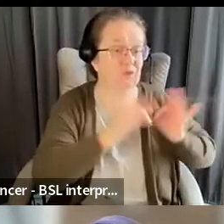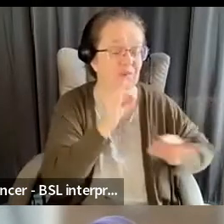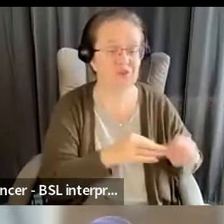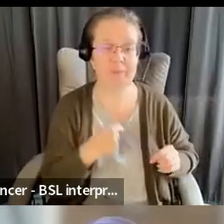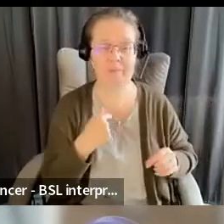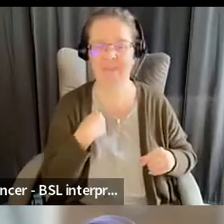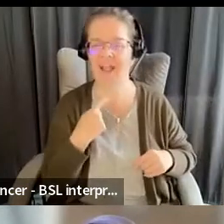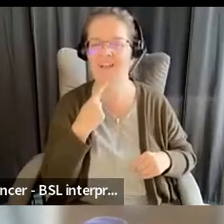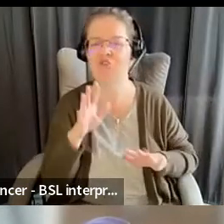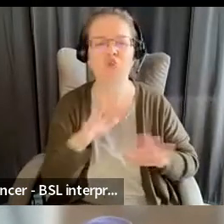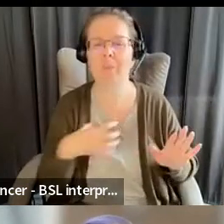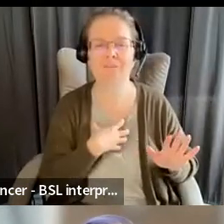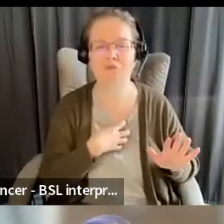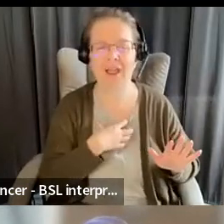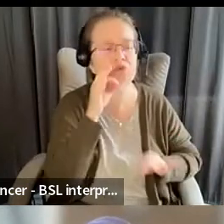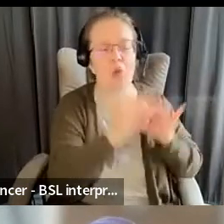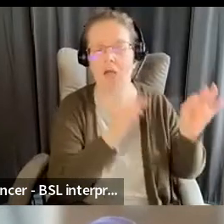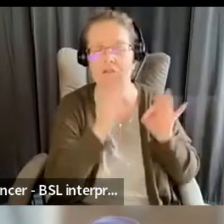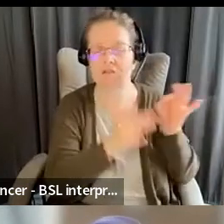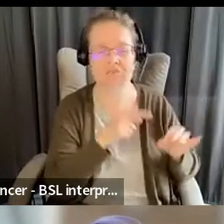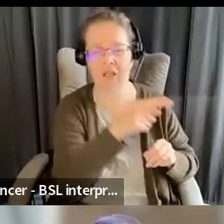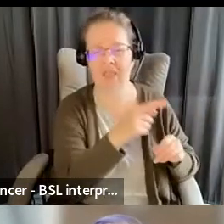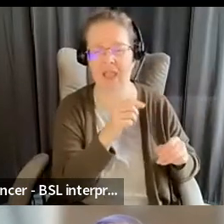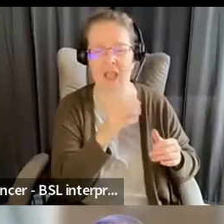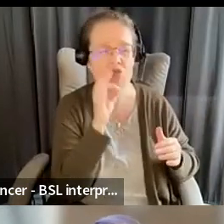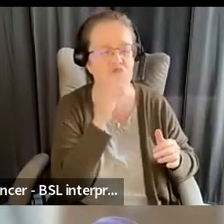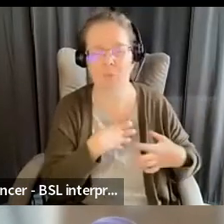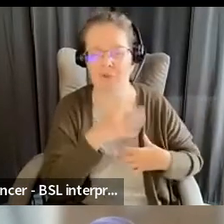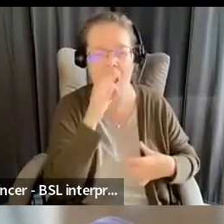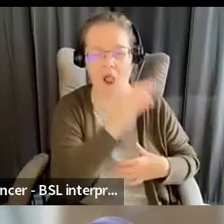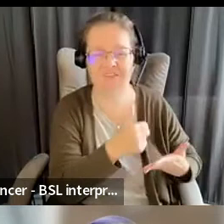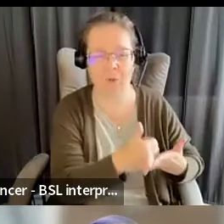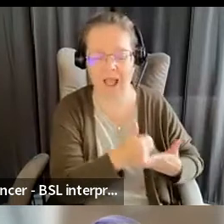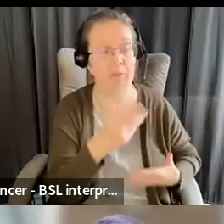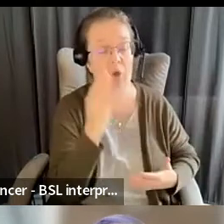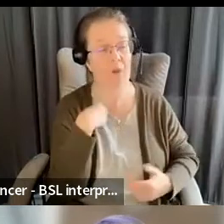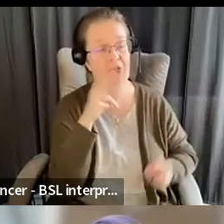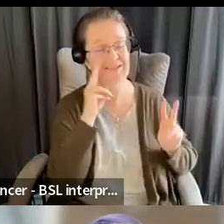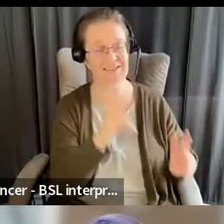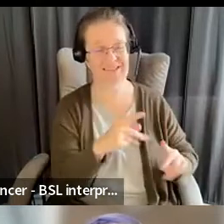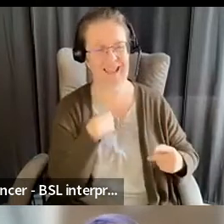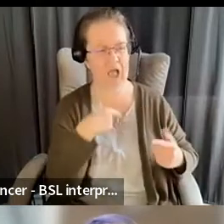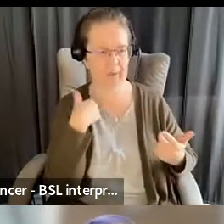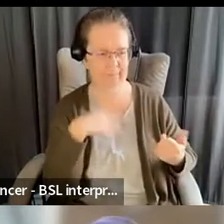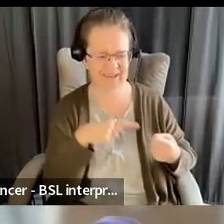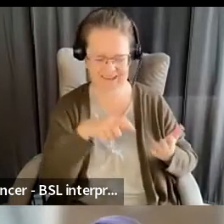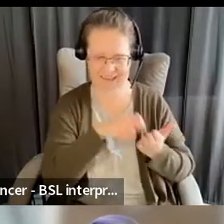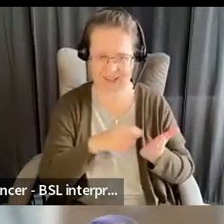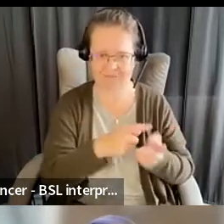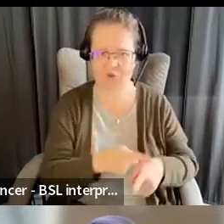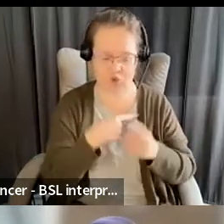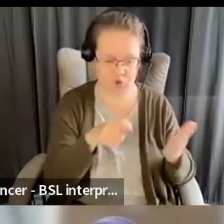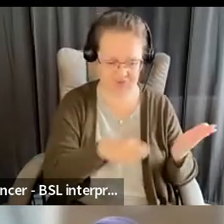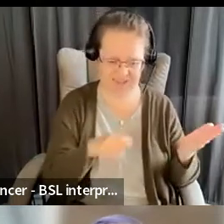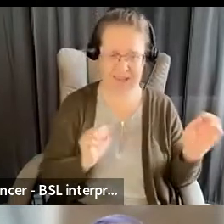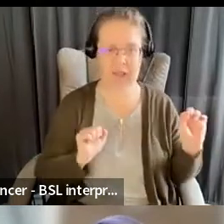I would say to people: don't be afraid to ask questions, don't be afraid to ask for help, because when I saw kind of the volume of things I had to fill out in terms of security, I did get